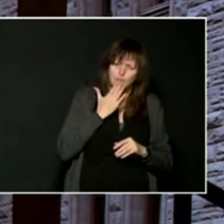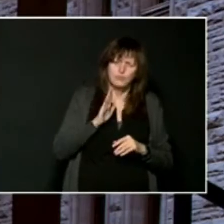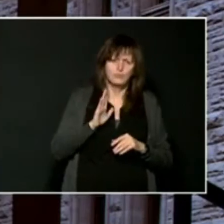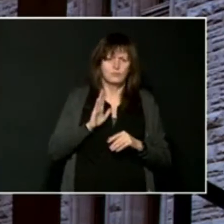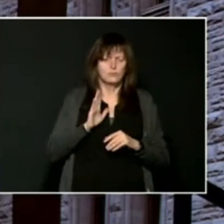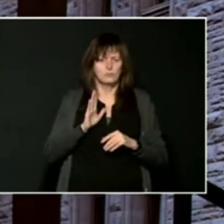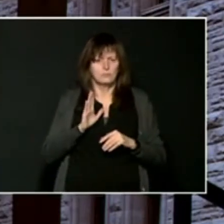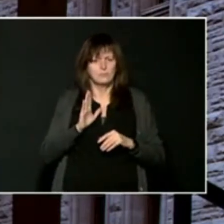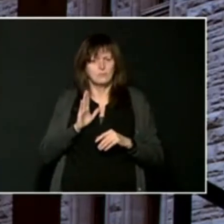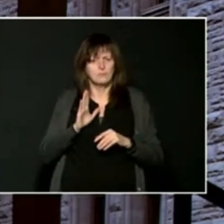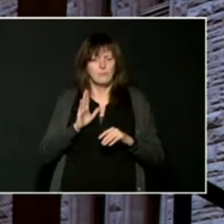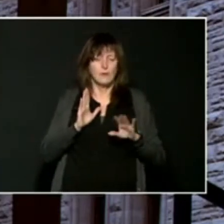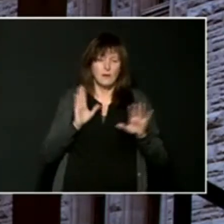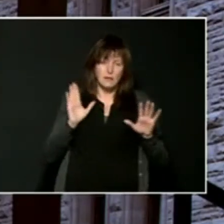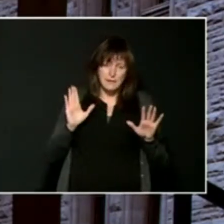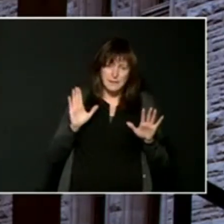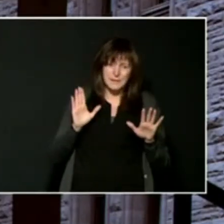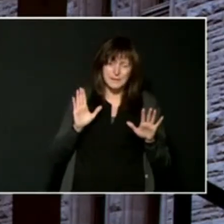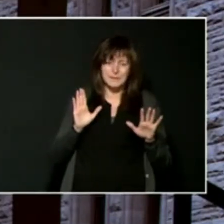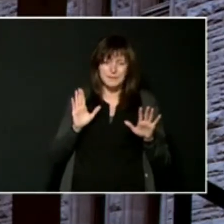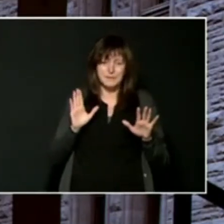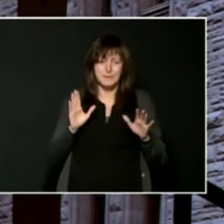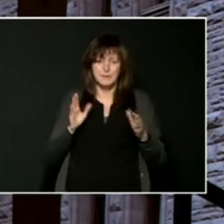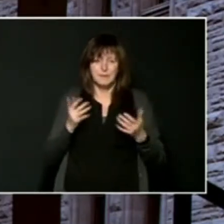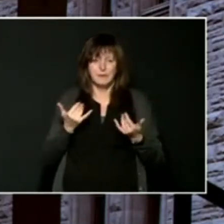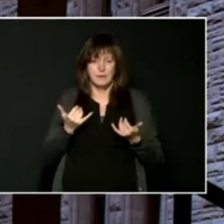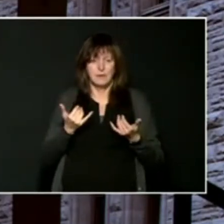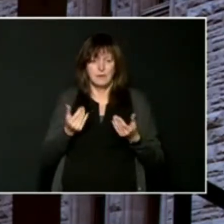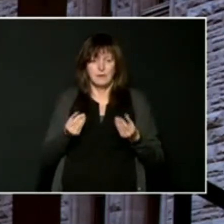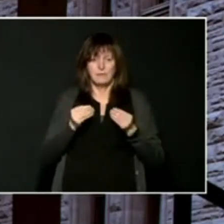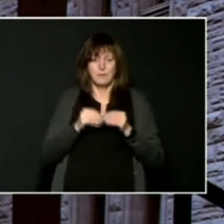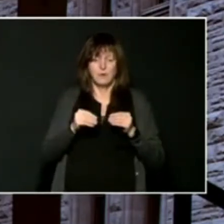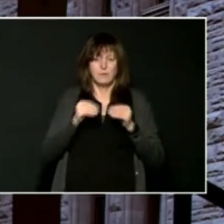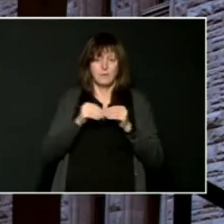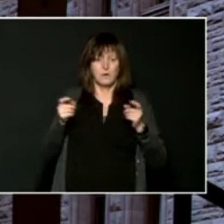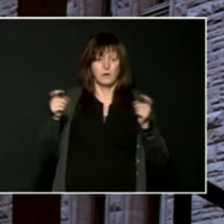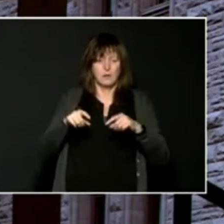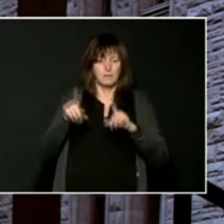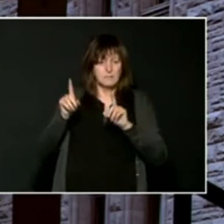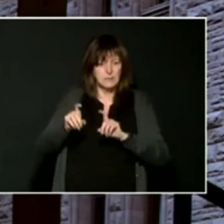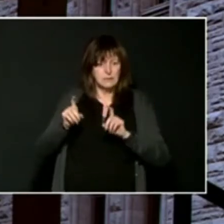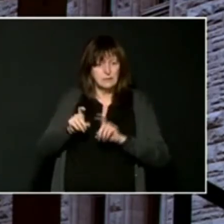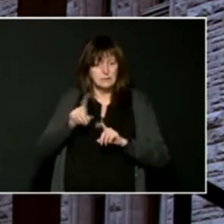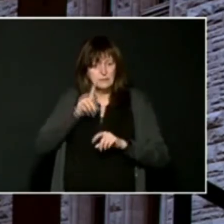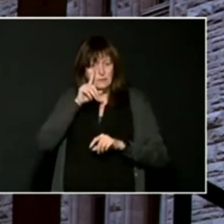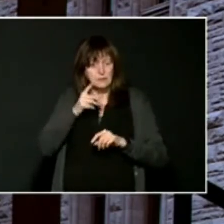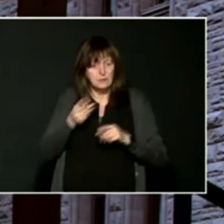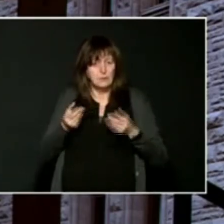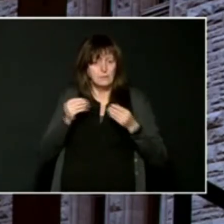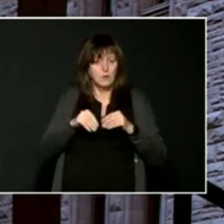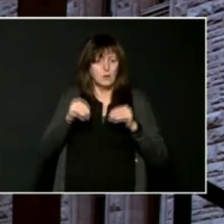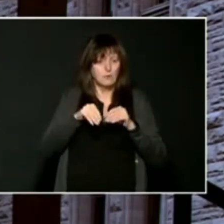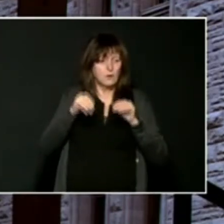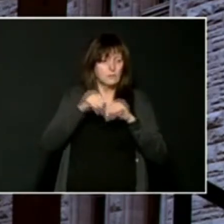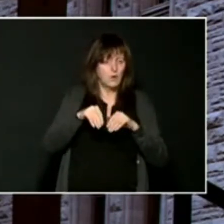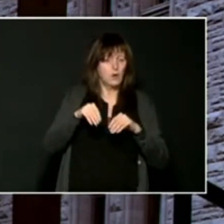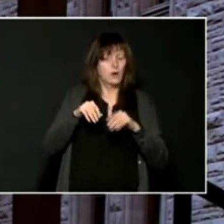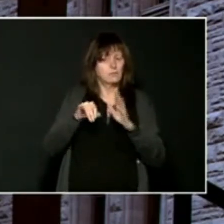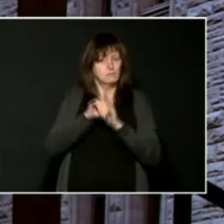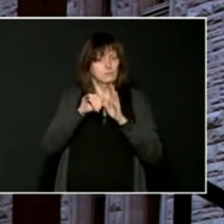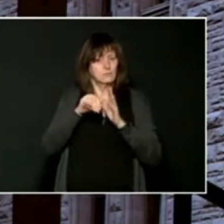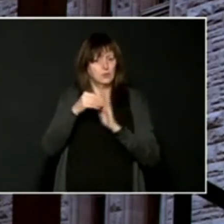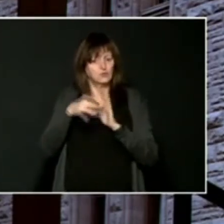with symptomatology and going to get tested. So more and more students are being identified prior to coming into school with